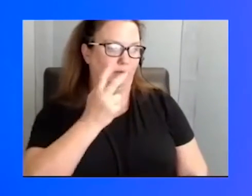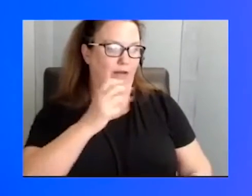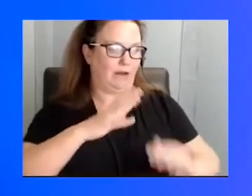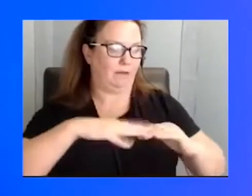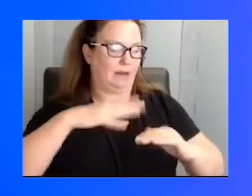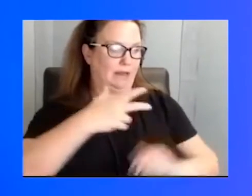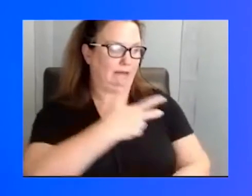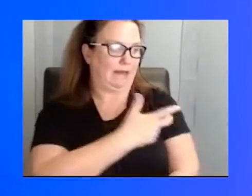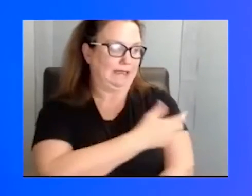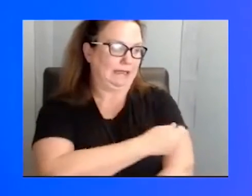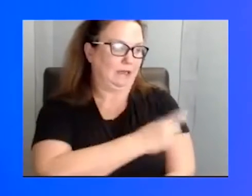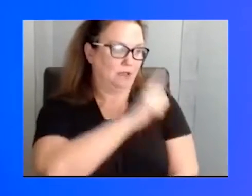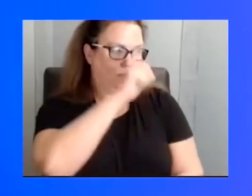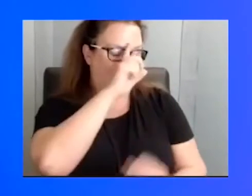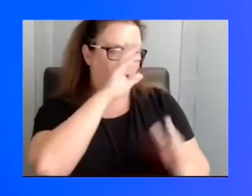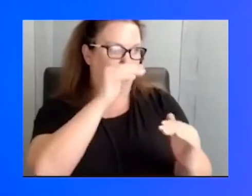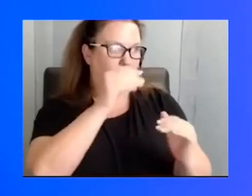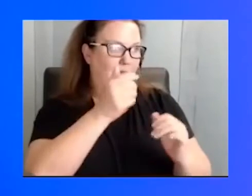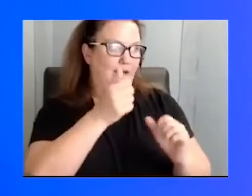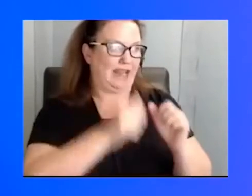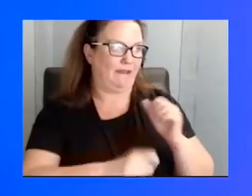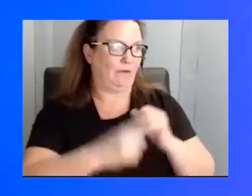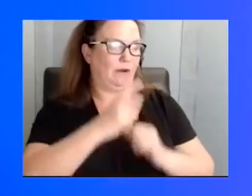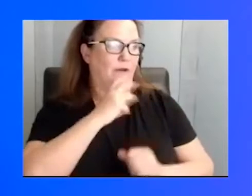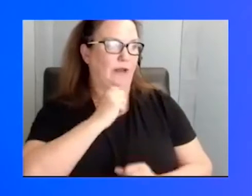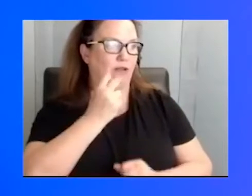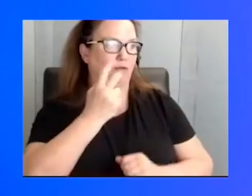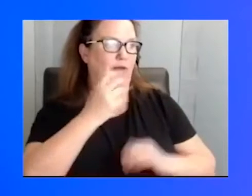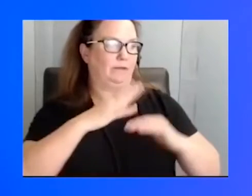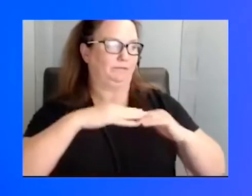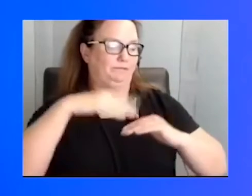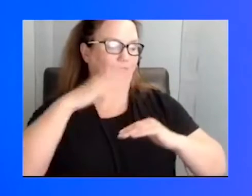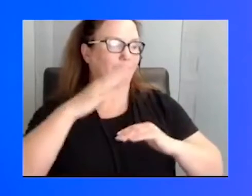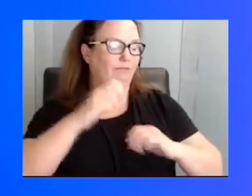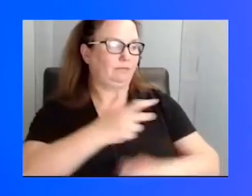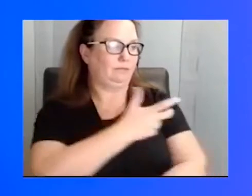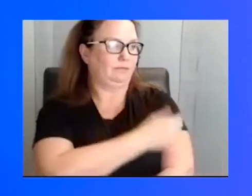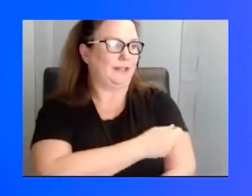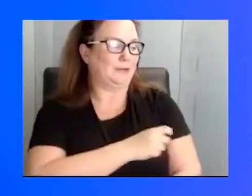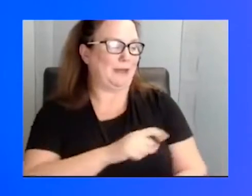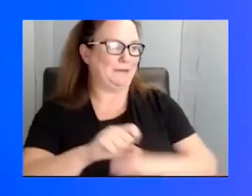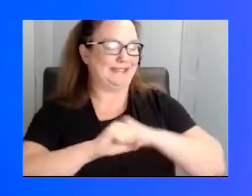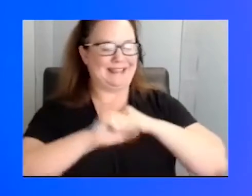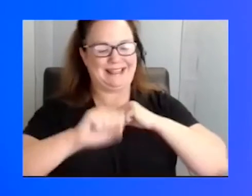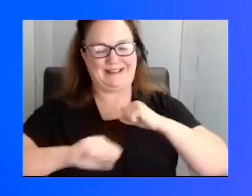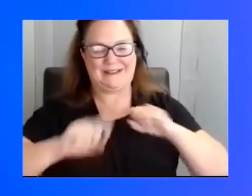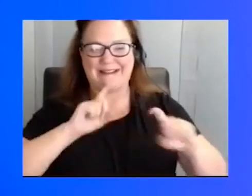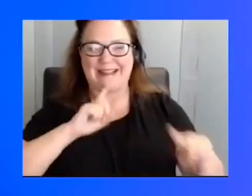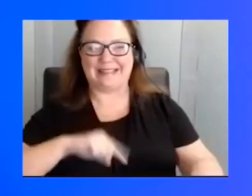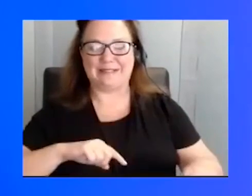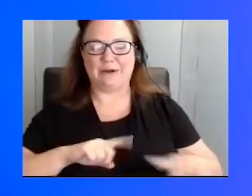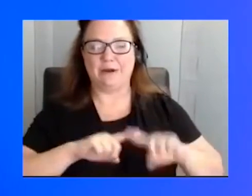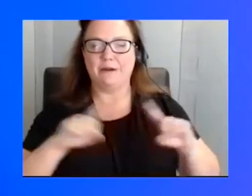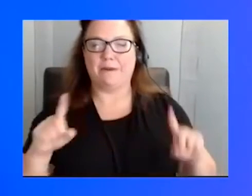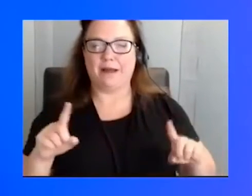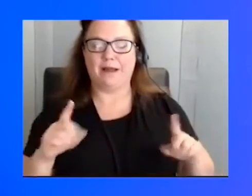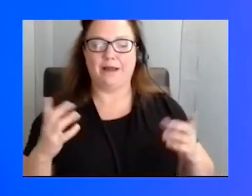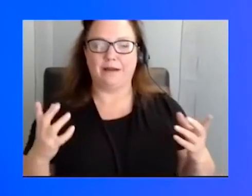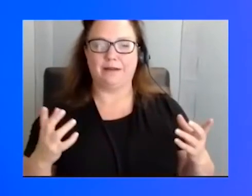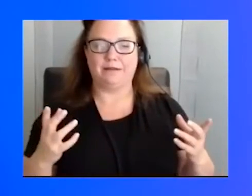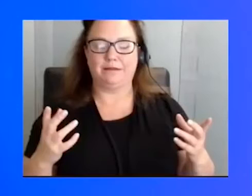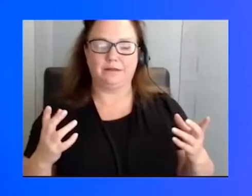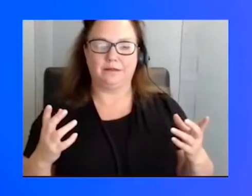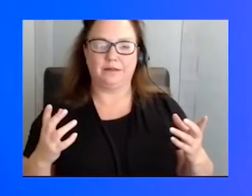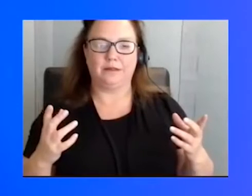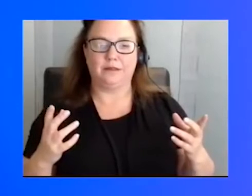that everybody who is 12 and above can get vaccinated. So that was a lengthy answer, but that has been a site